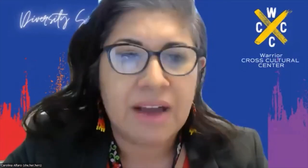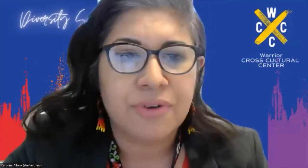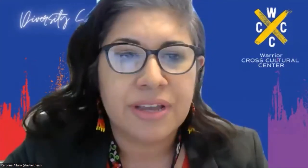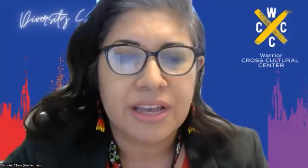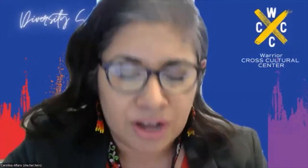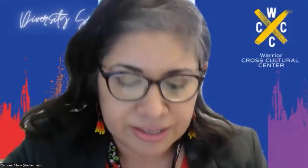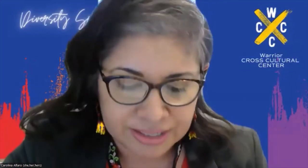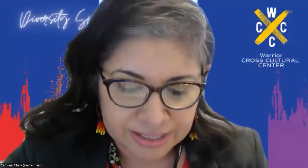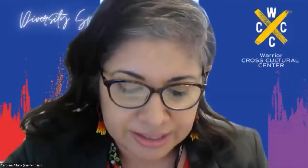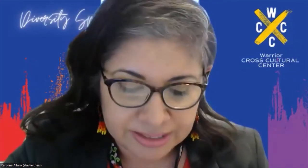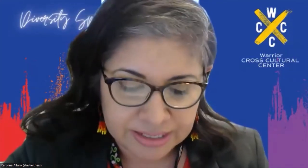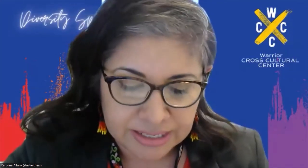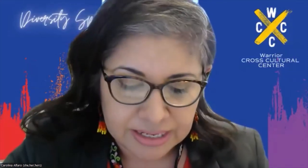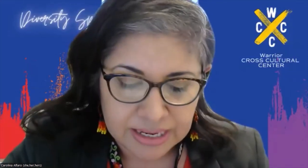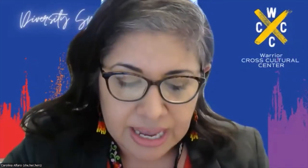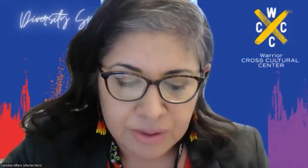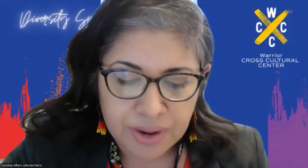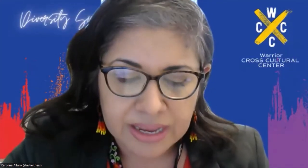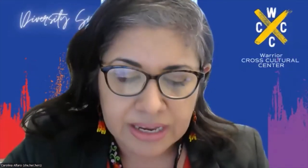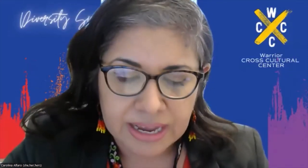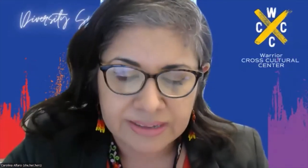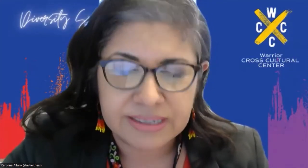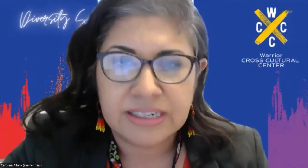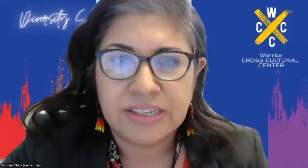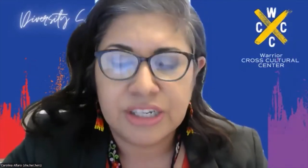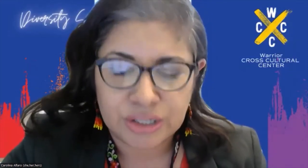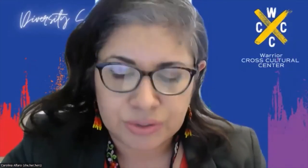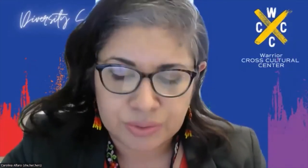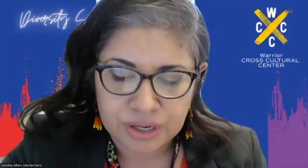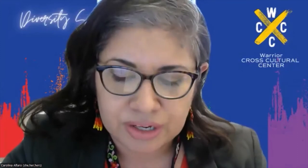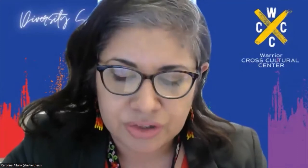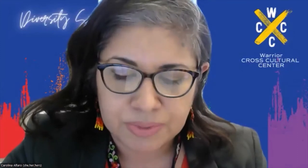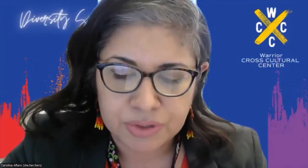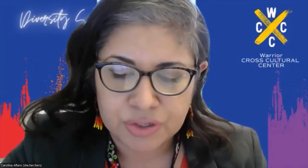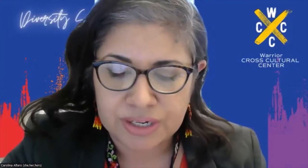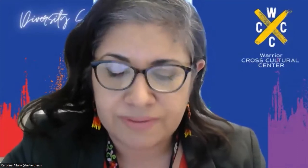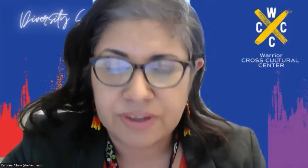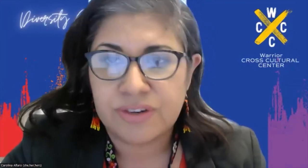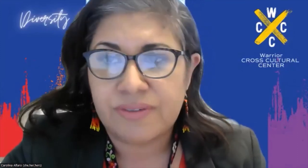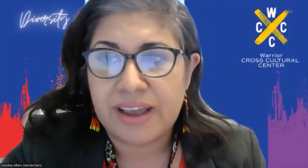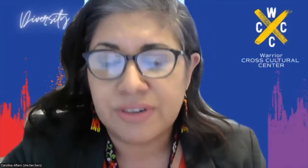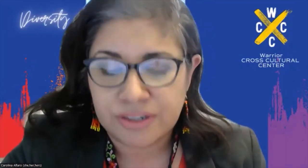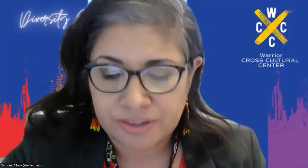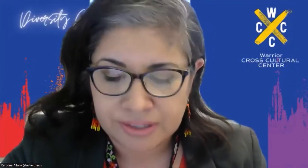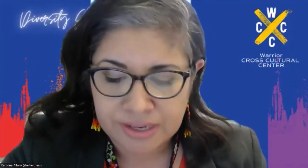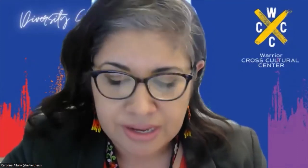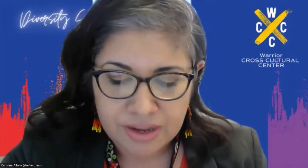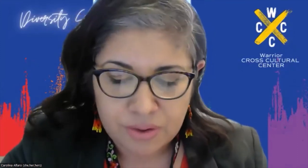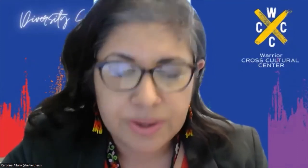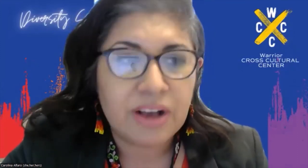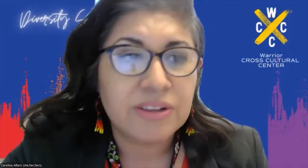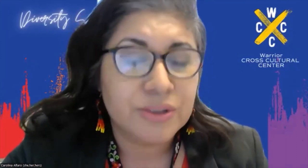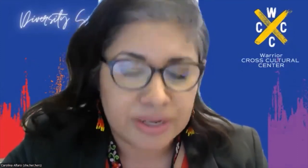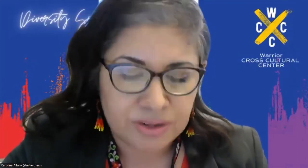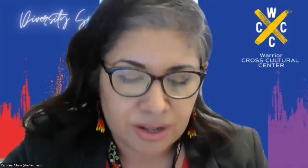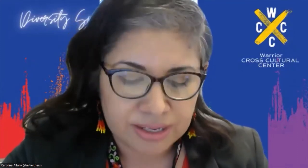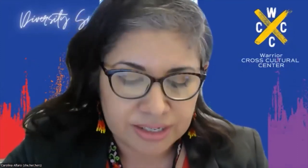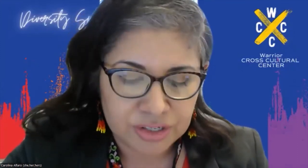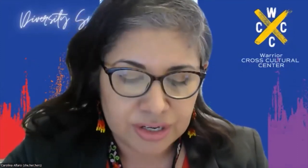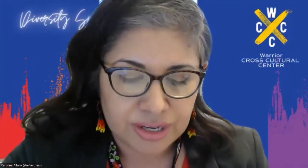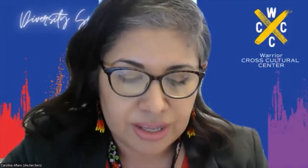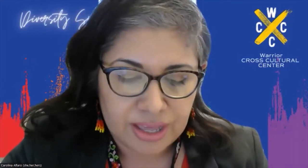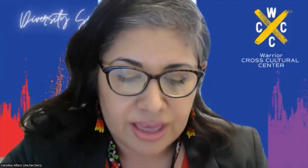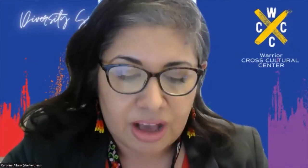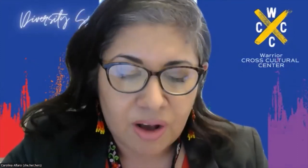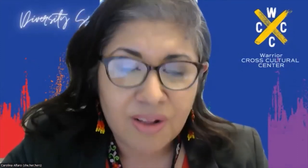from the African continent, and recognize the continued contribution of their survivors. We also